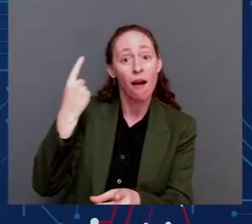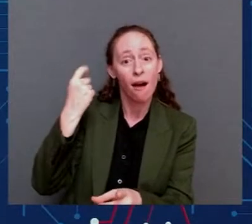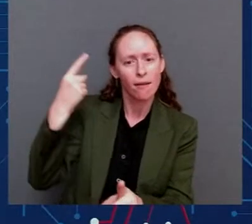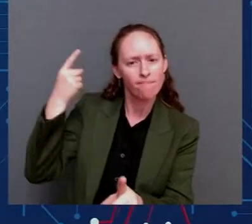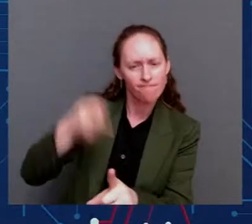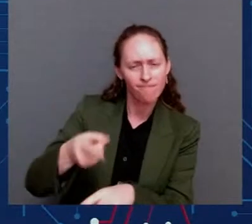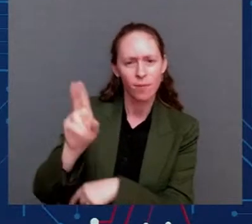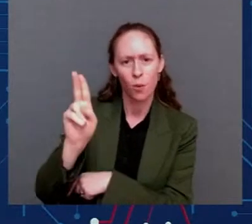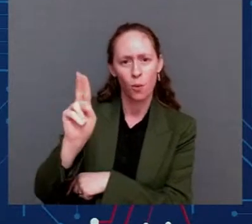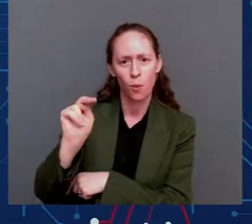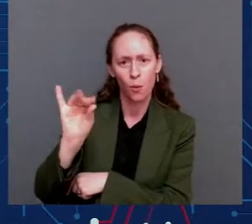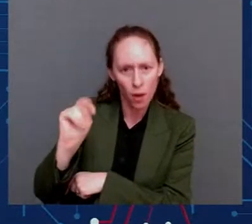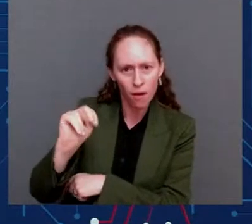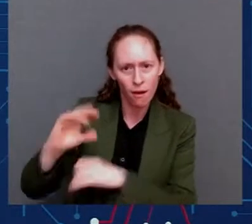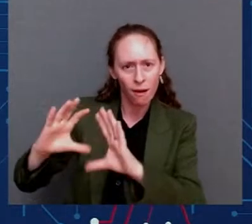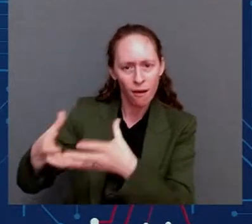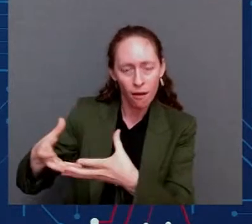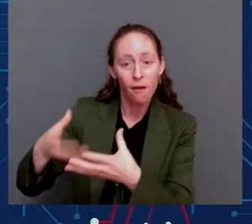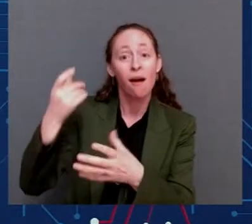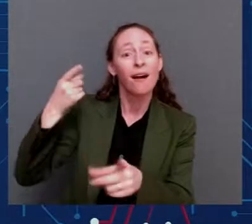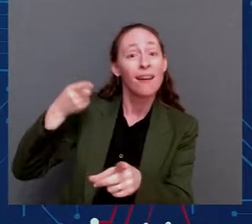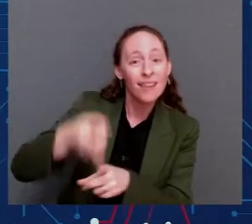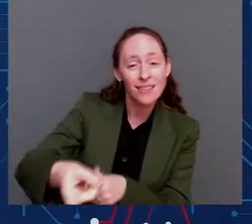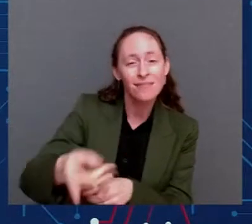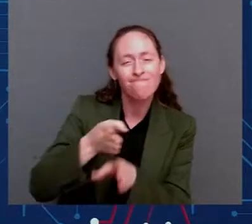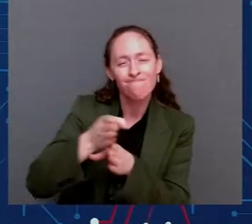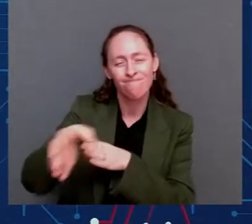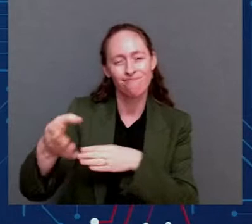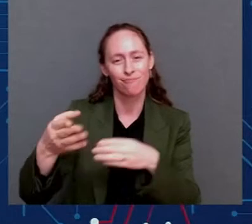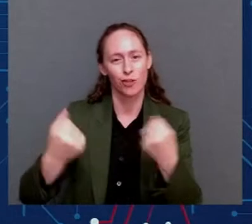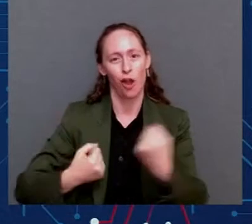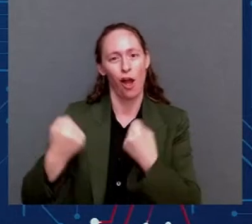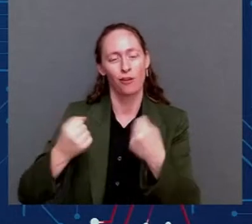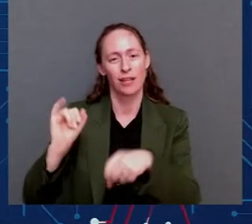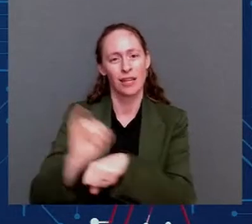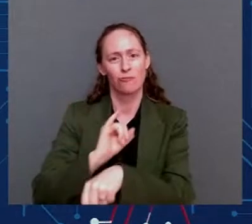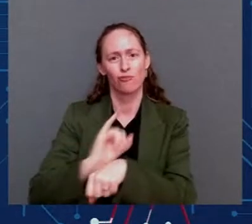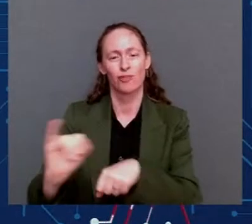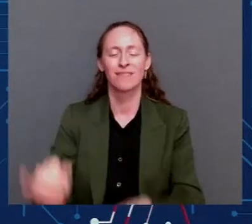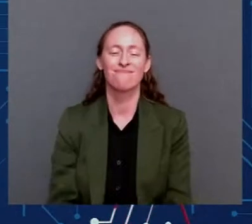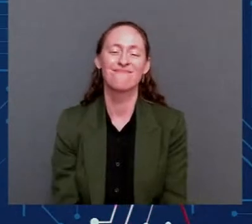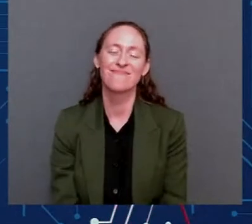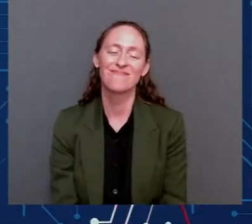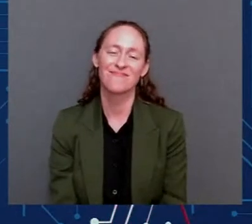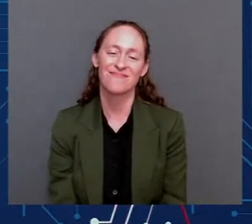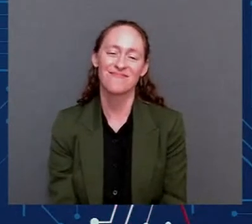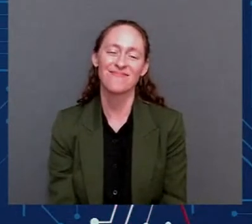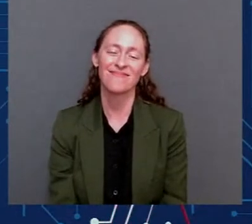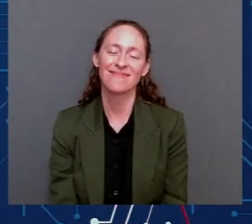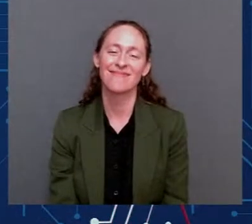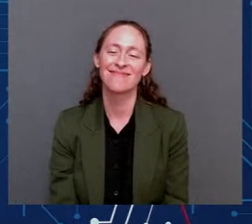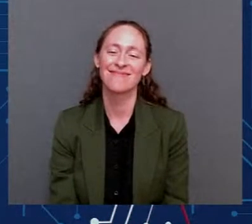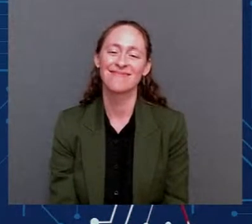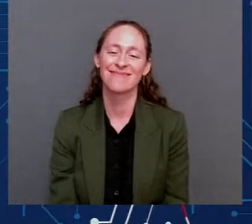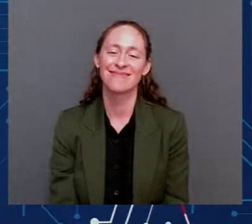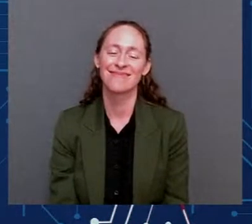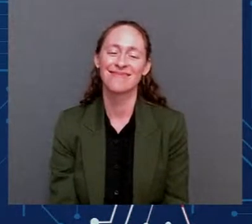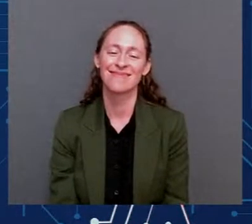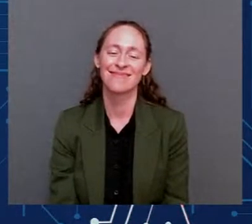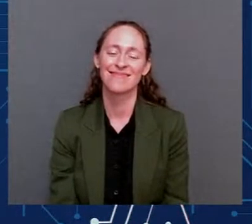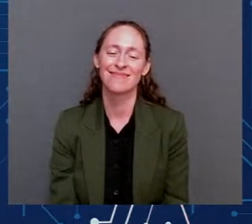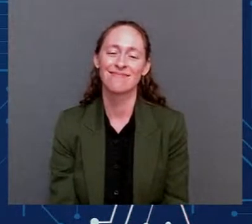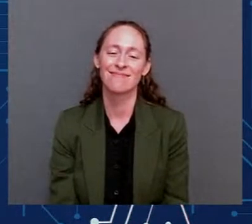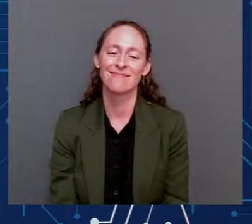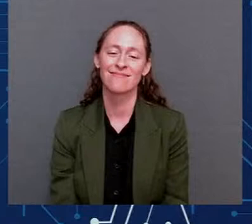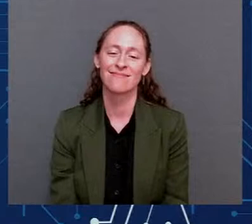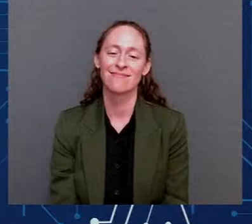Science Act will also help us compete with our global competition to help win the 21st century, to